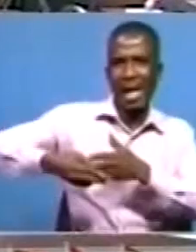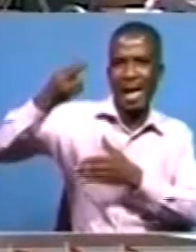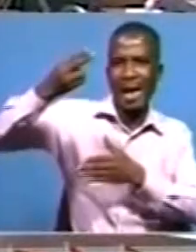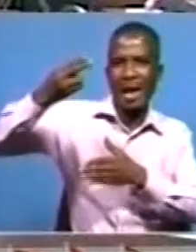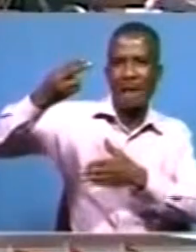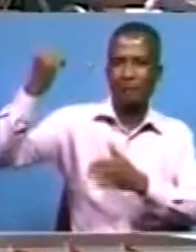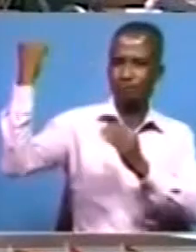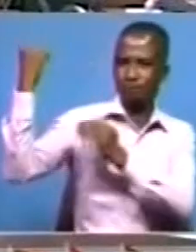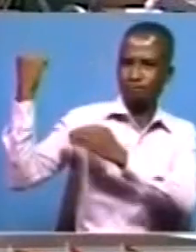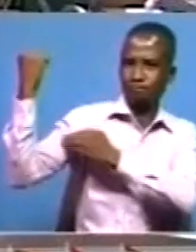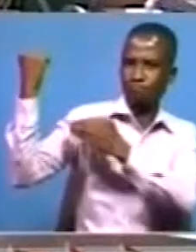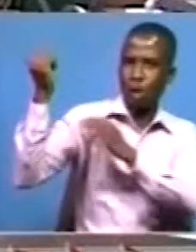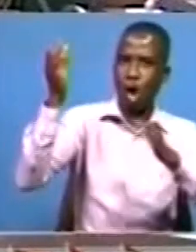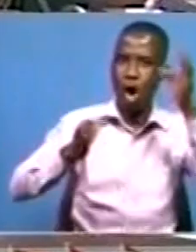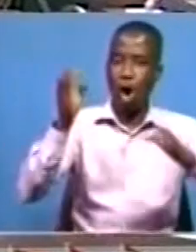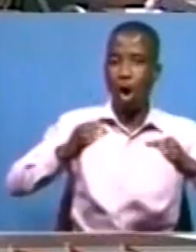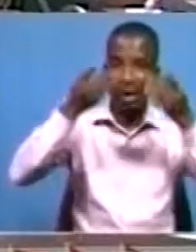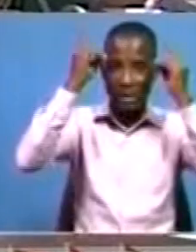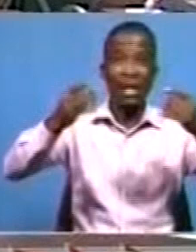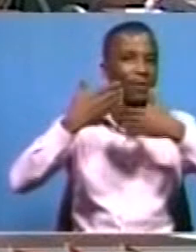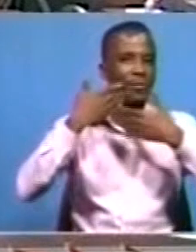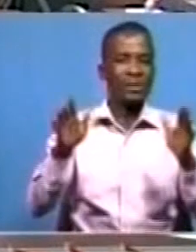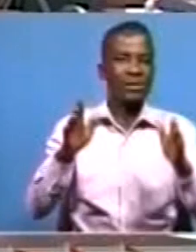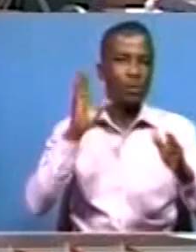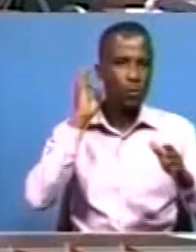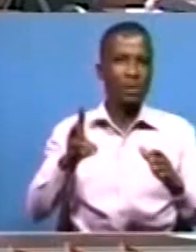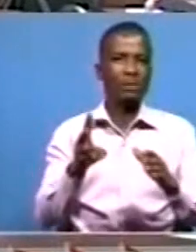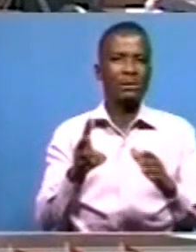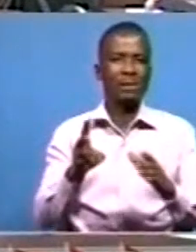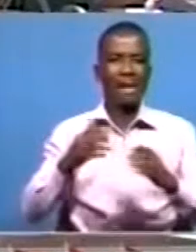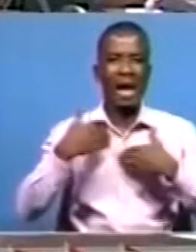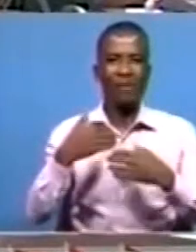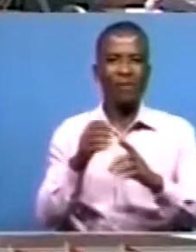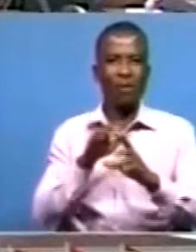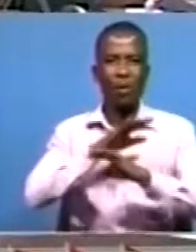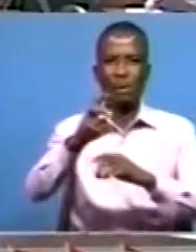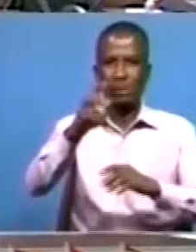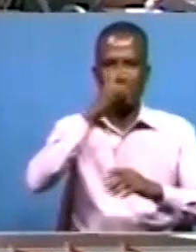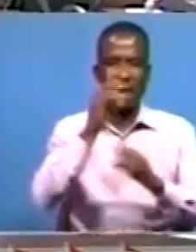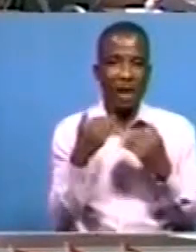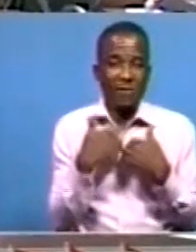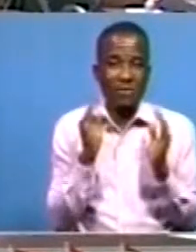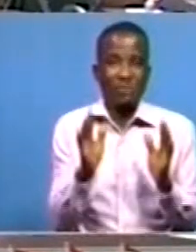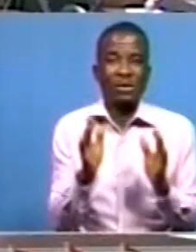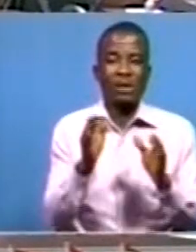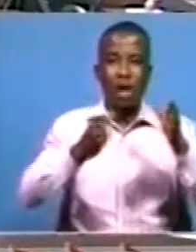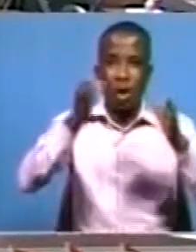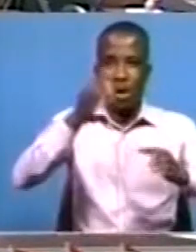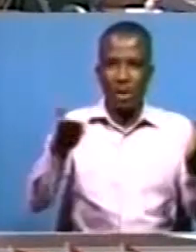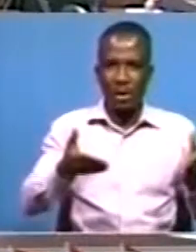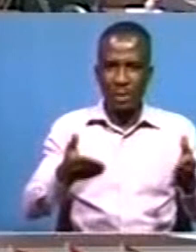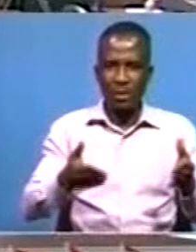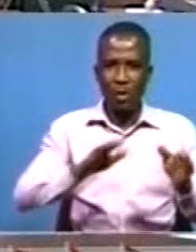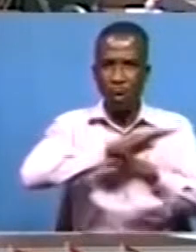court of the land, and our decisions on the questions of law have binding effect on all other courts. That before this court accedes to